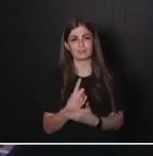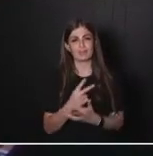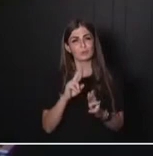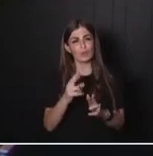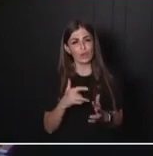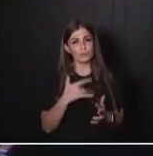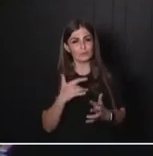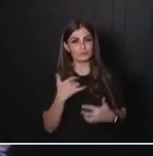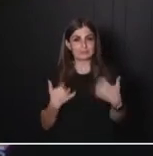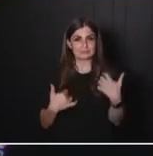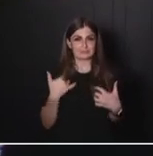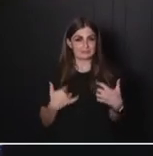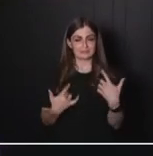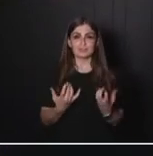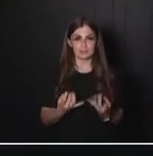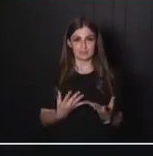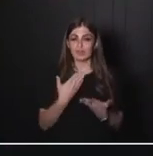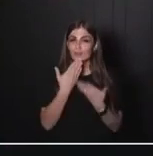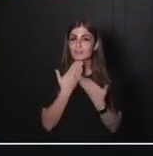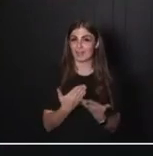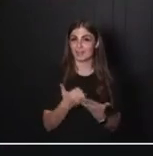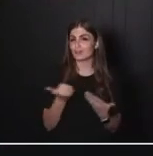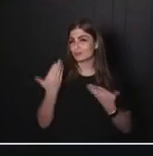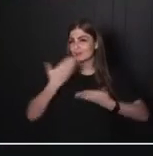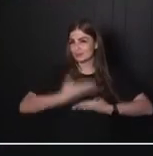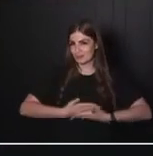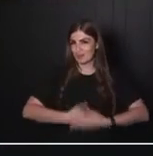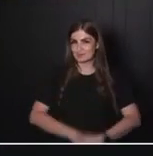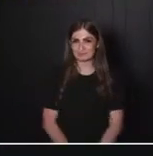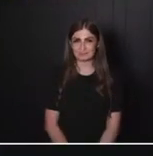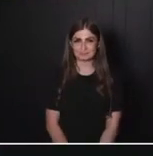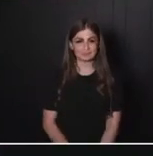felt energised. Thank you and